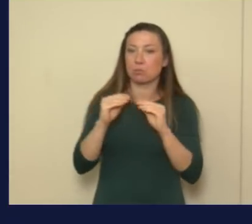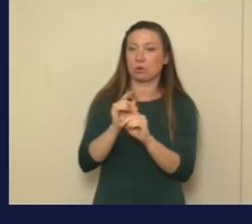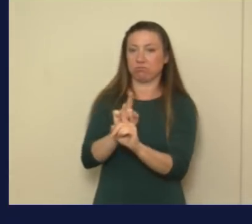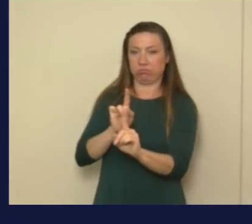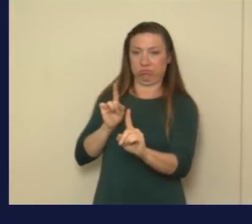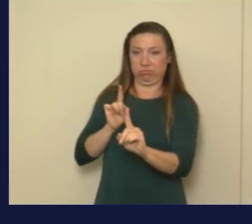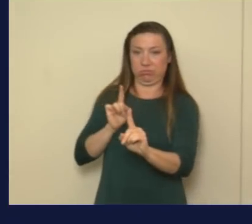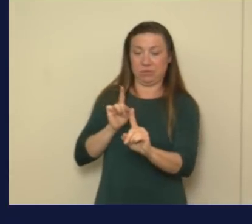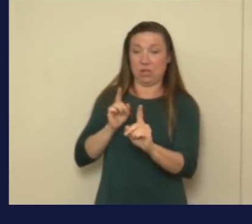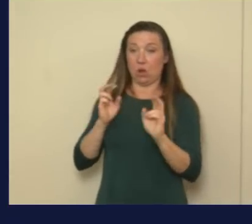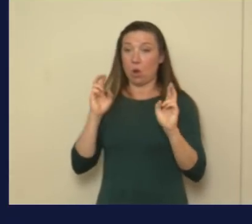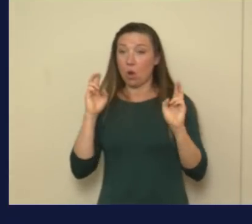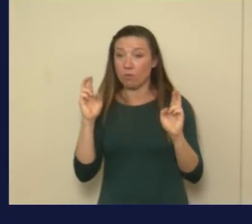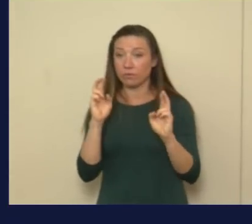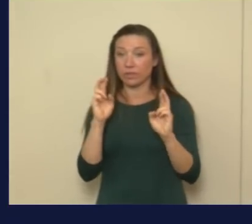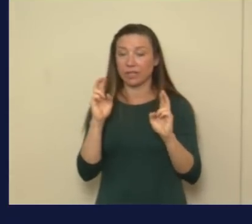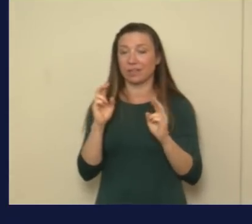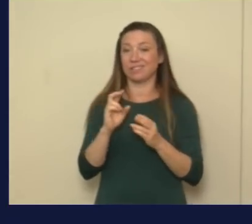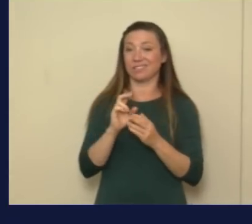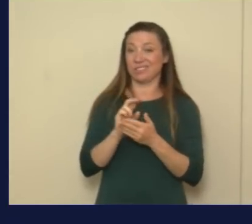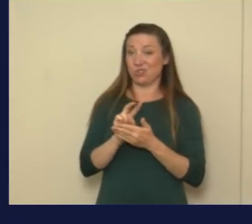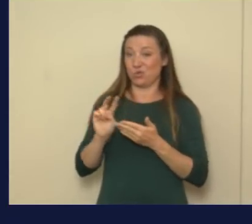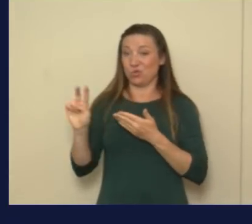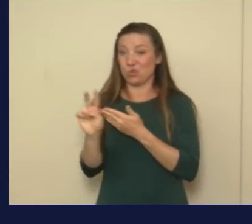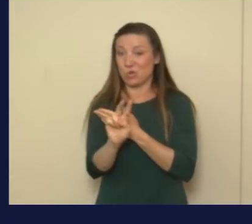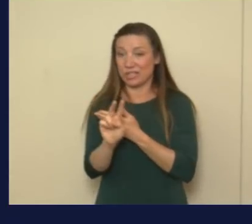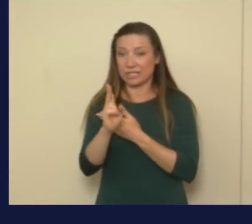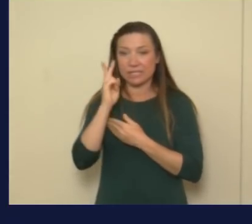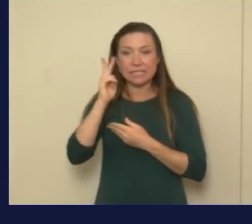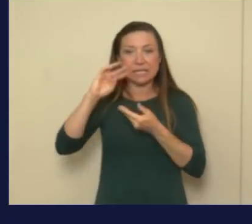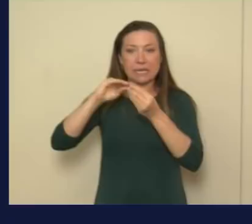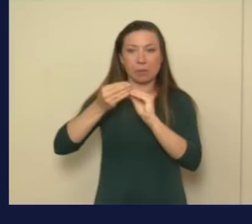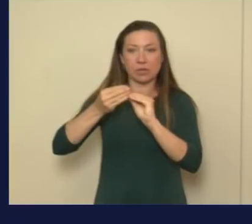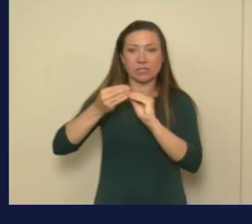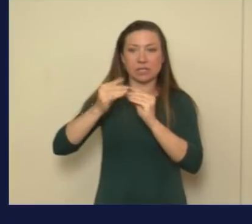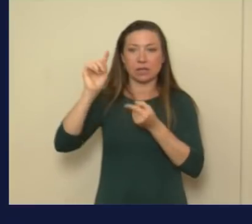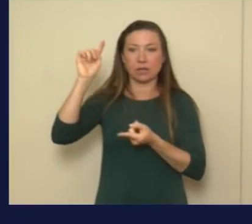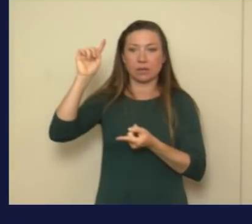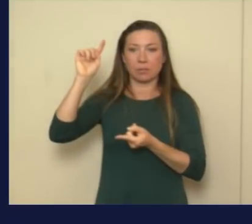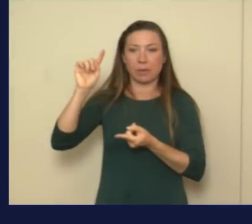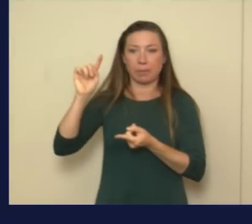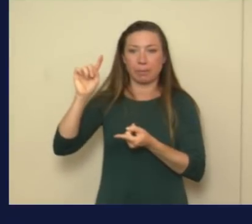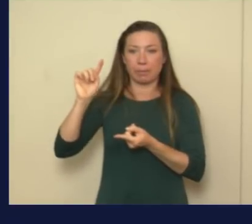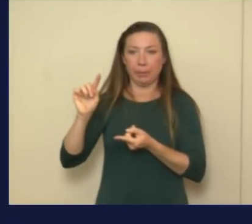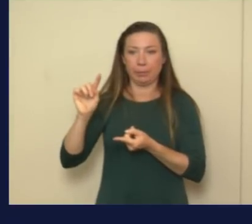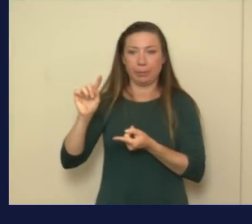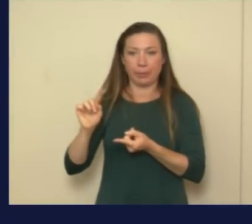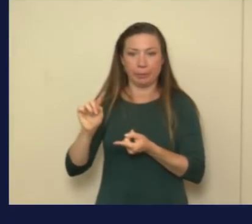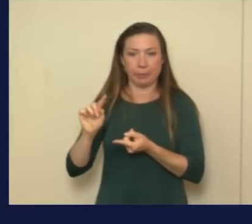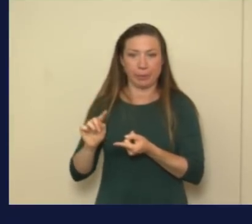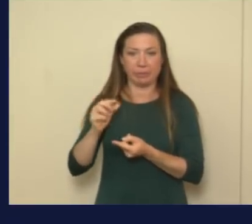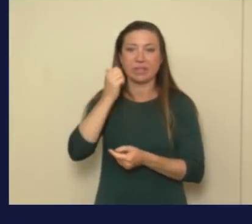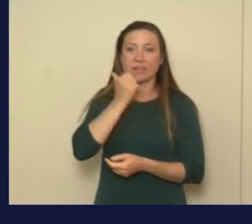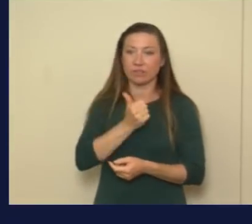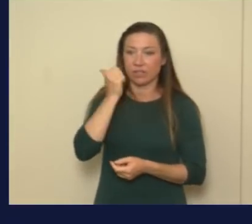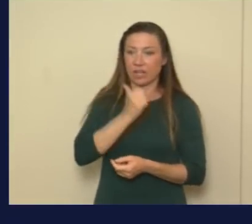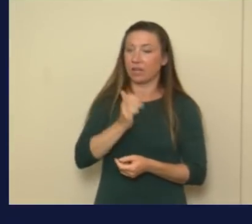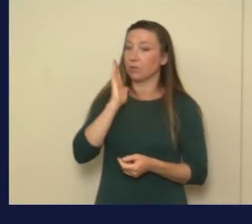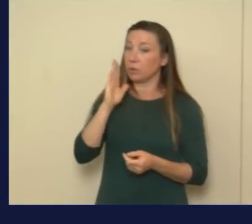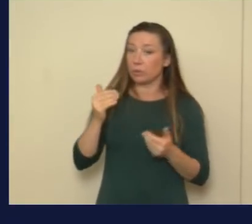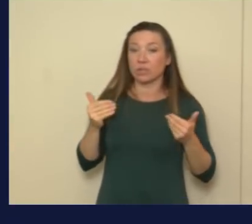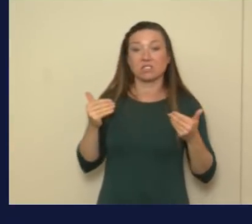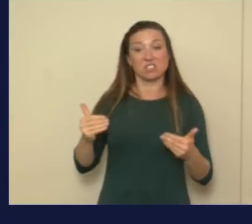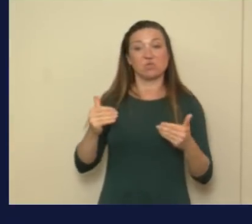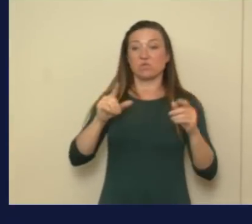of cases every single day. We're going to continue to test aggressively. We're going to continue to identify and